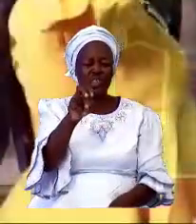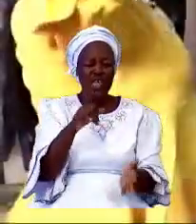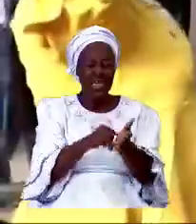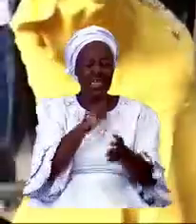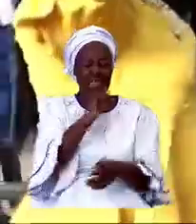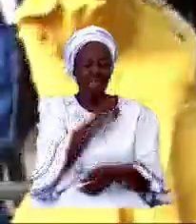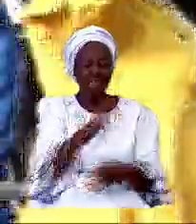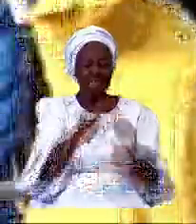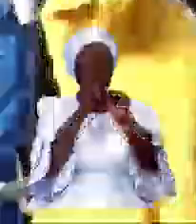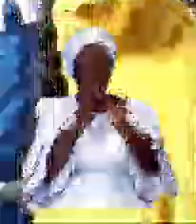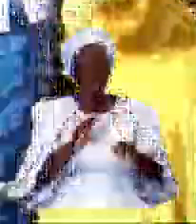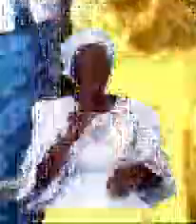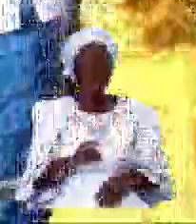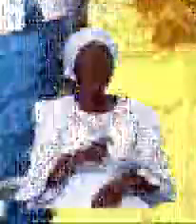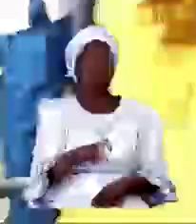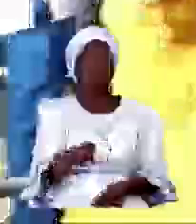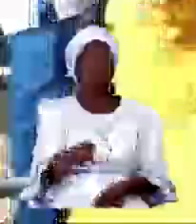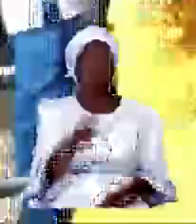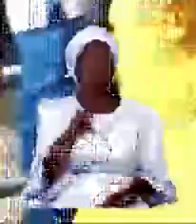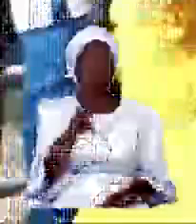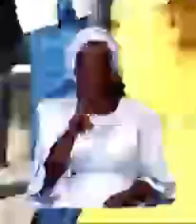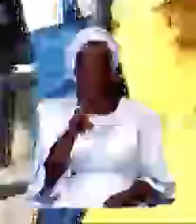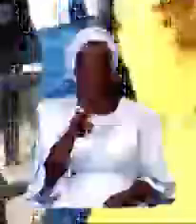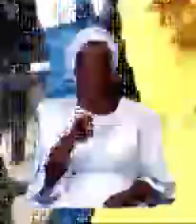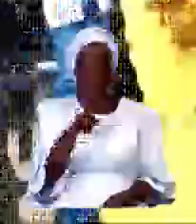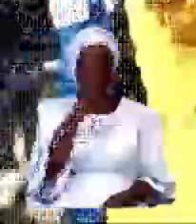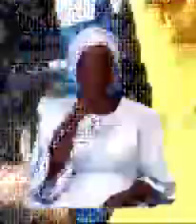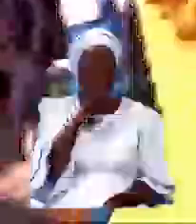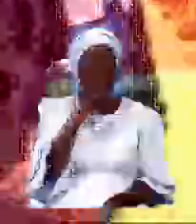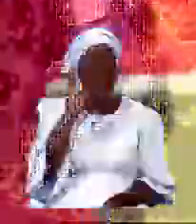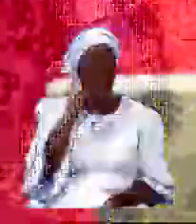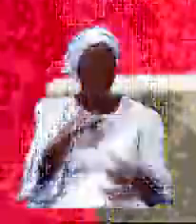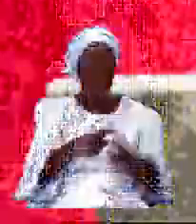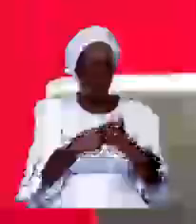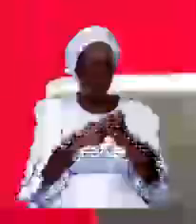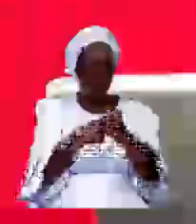It's a shining journey. It's a blessed journey.